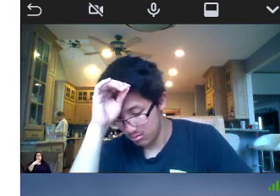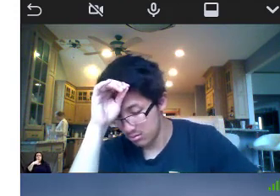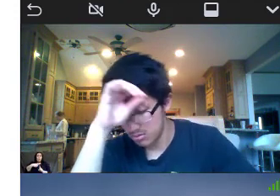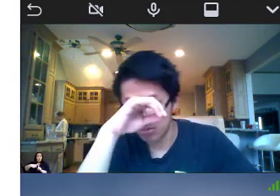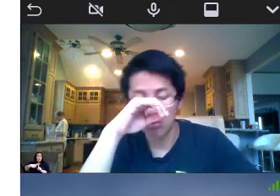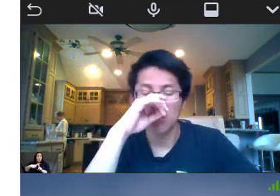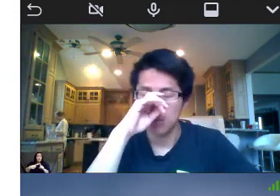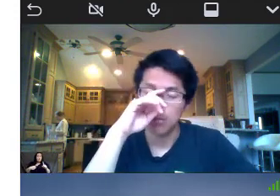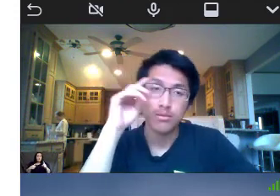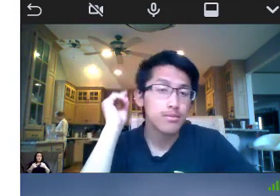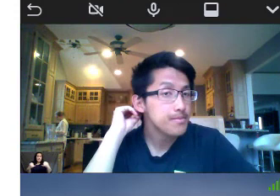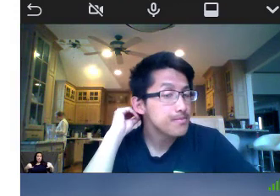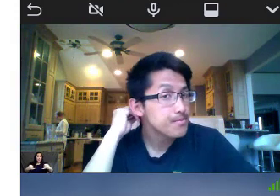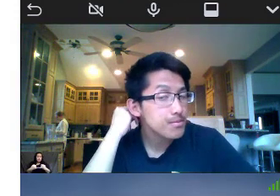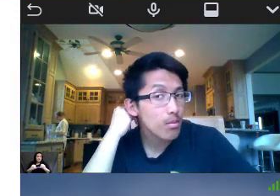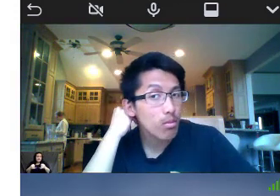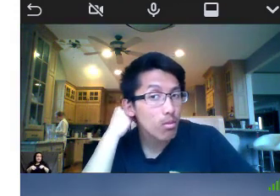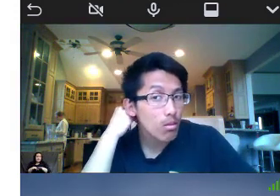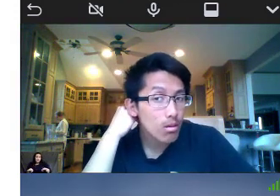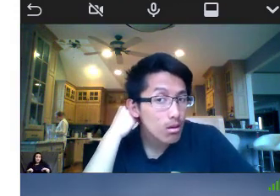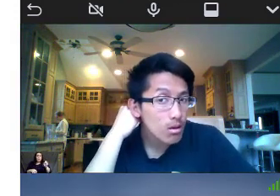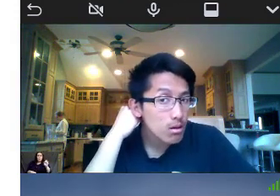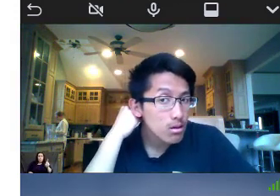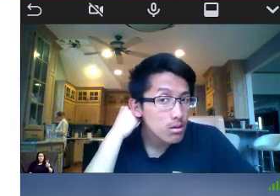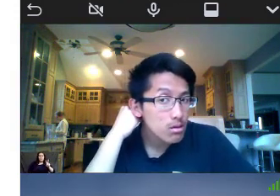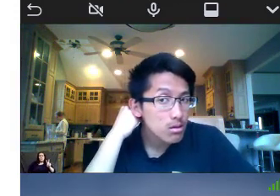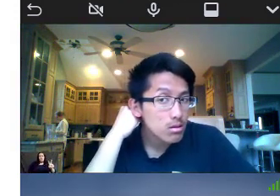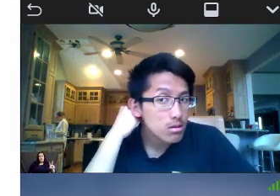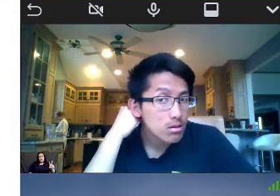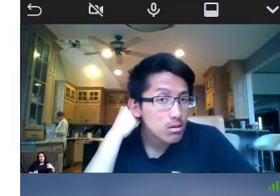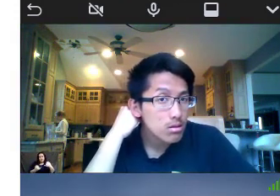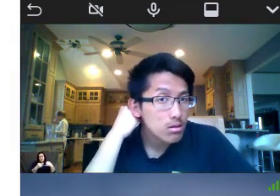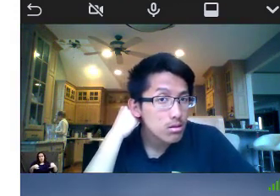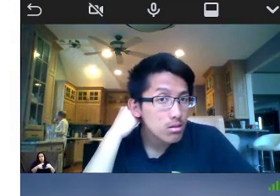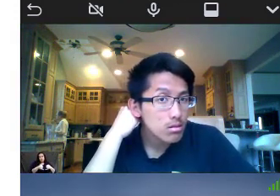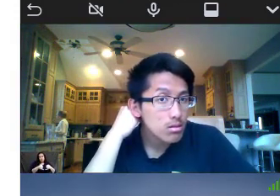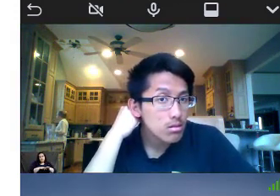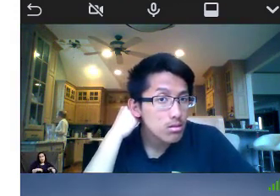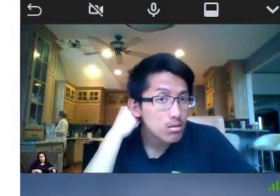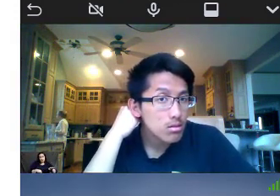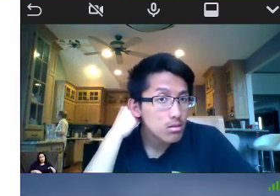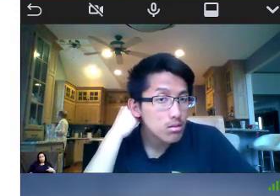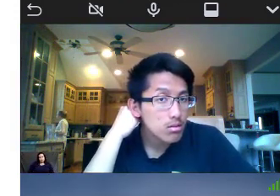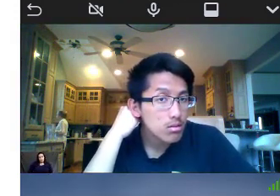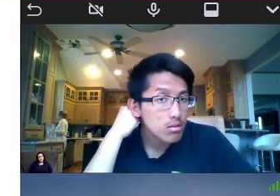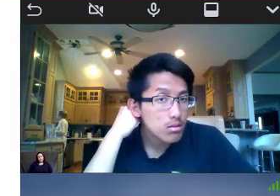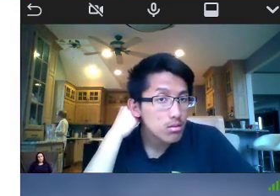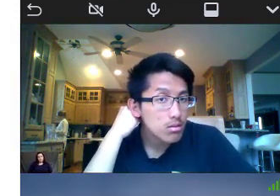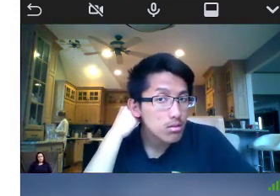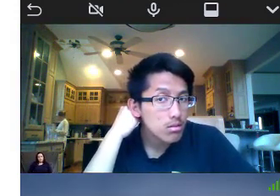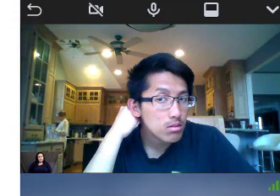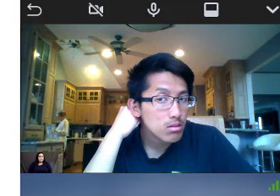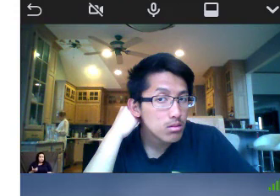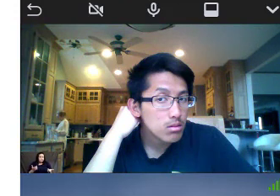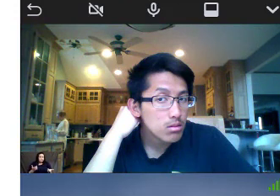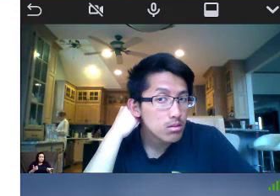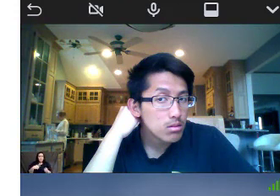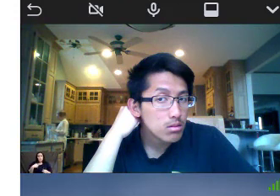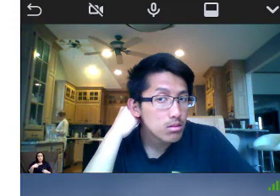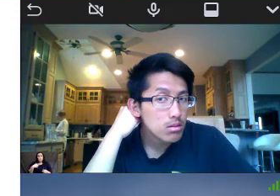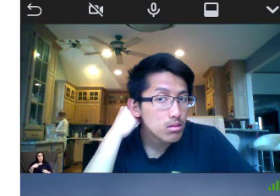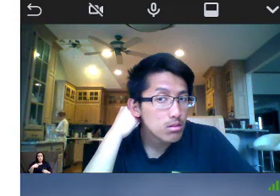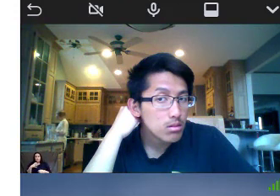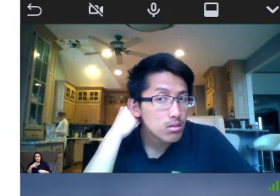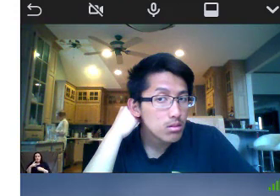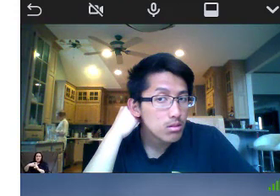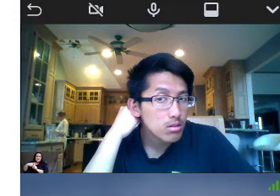momentum part, that tells us something about the velocity boundary layer, and the thermal part tells us something about the temperature boundary layer.